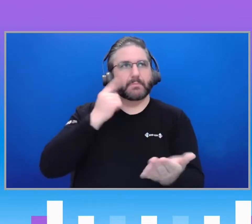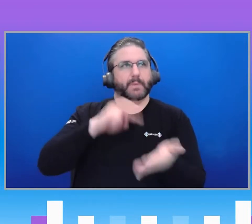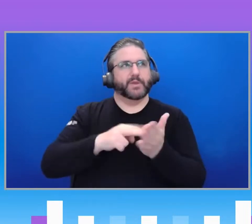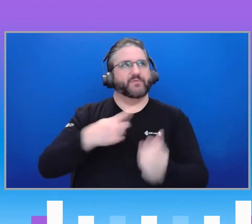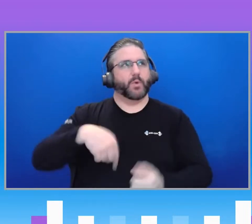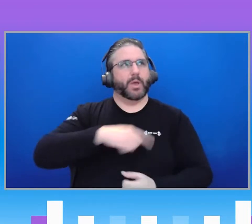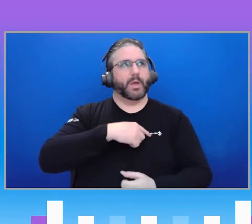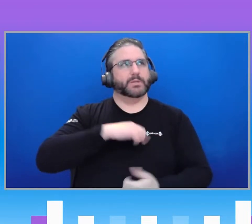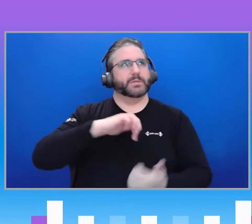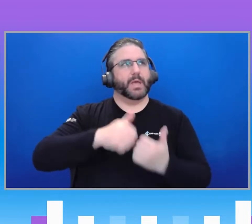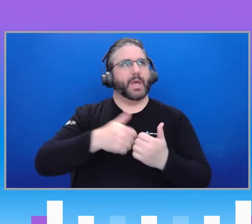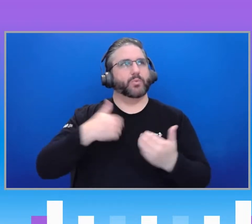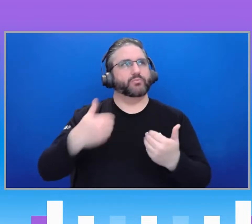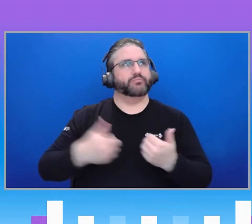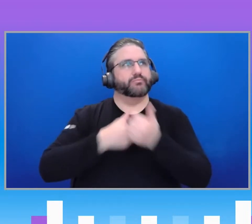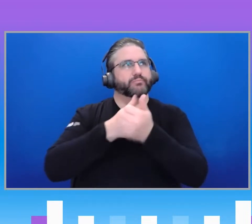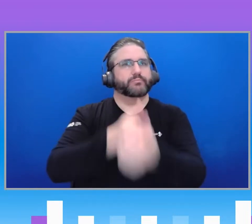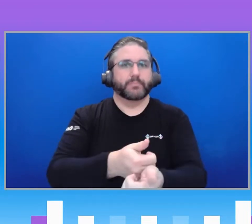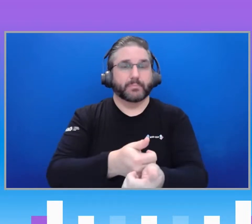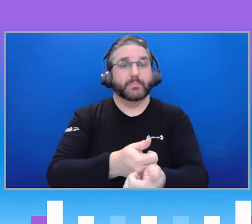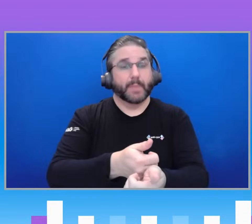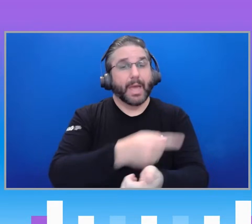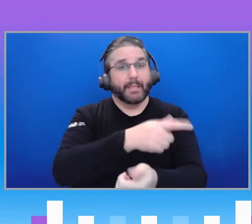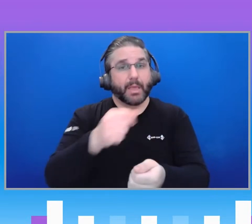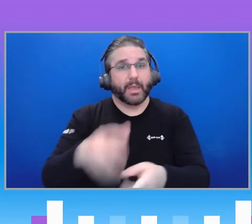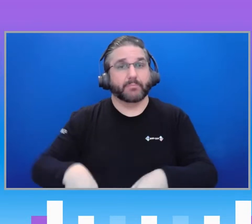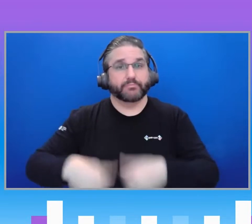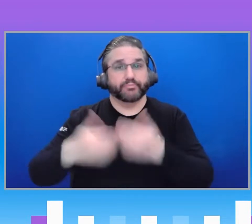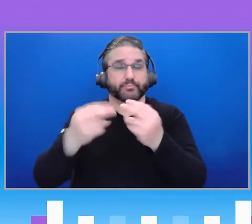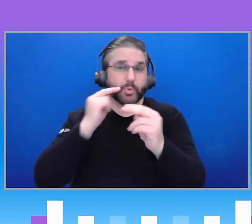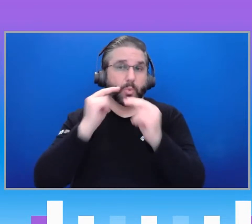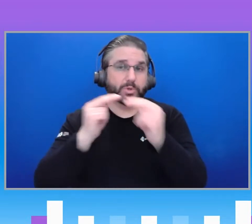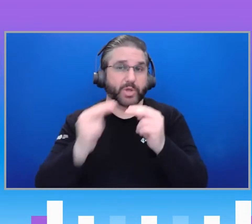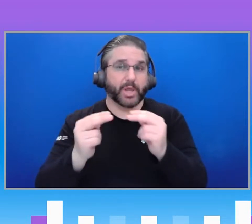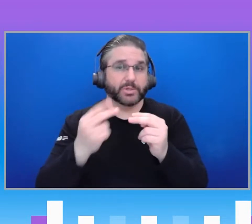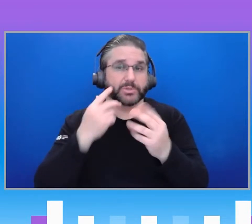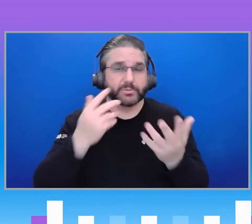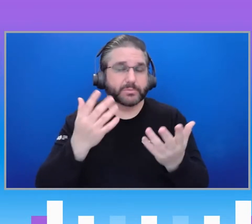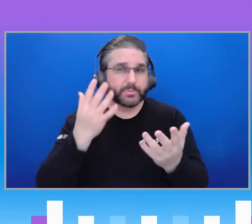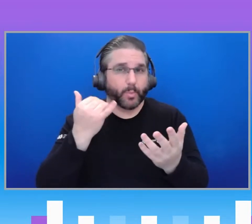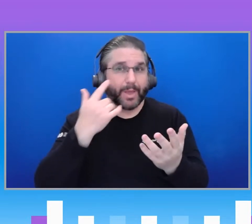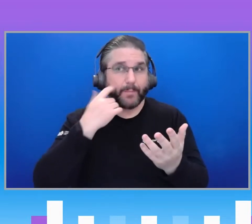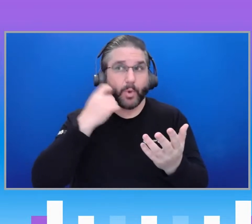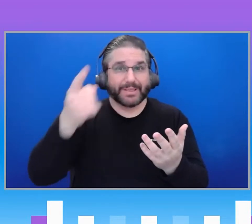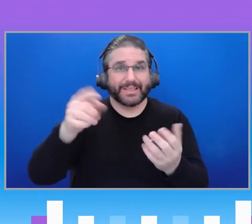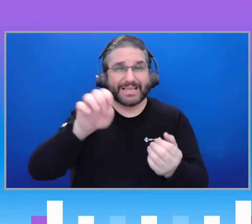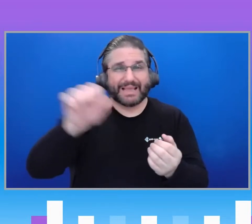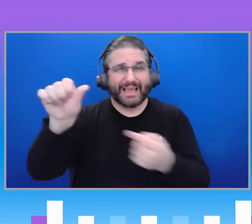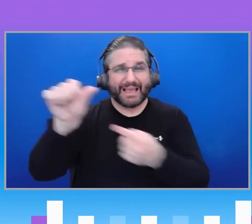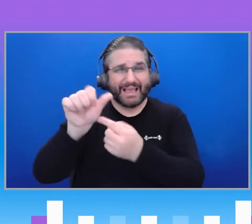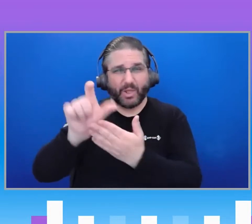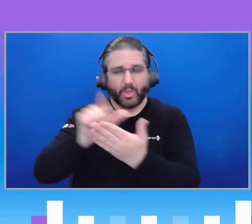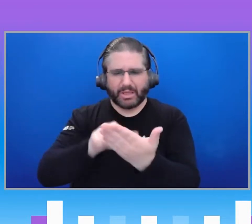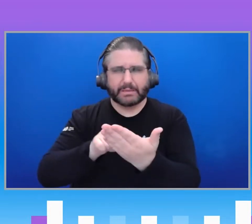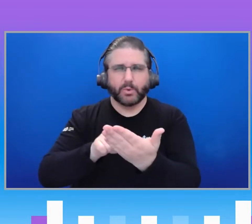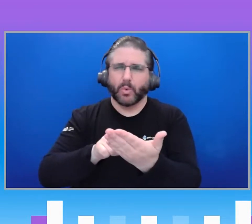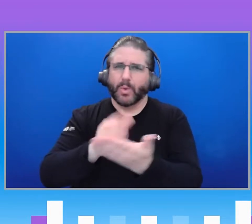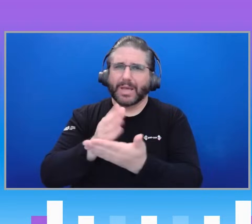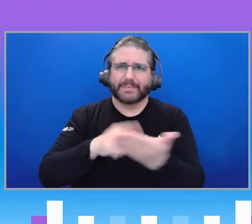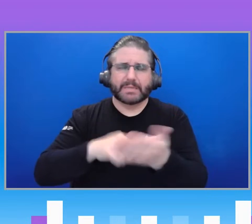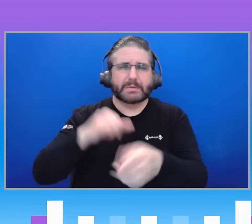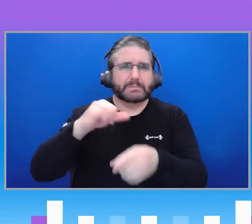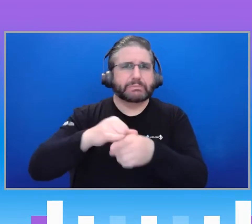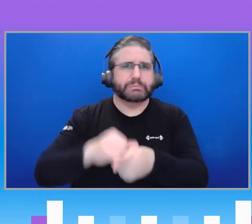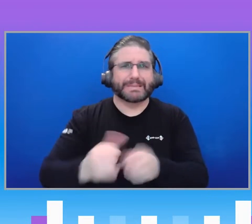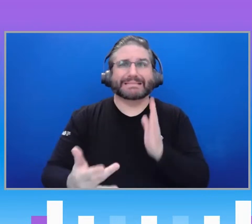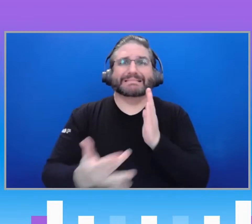could engage in negotiations at national level, because the directive is quite technical in certain parts and quite complex, and